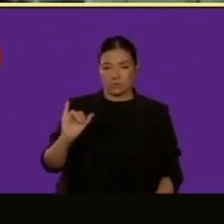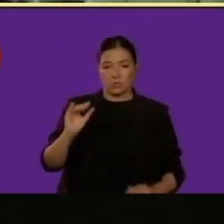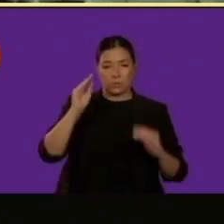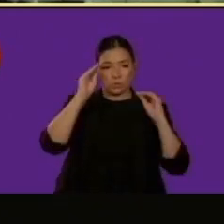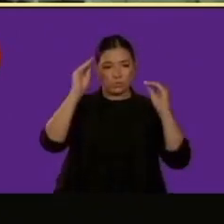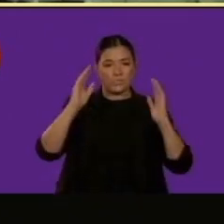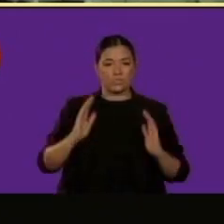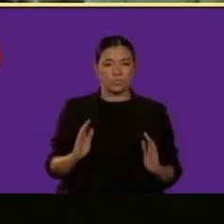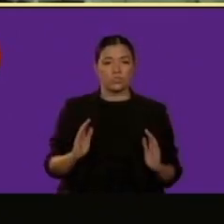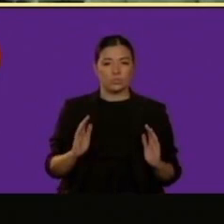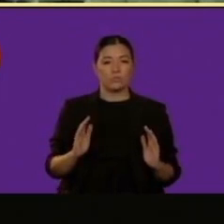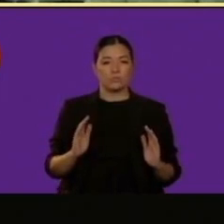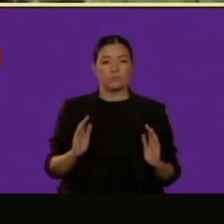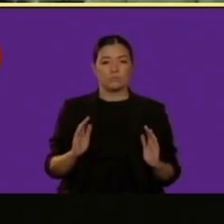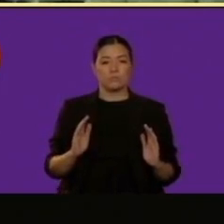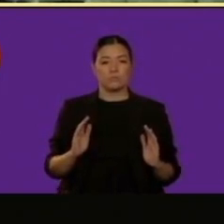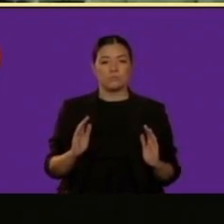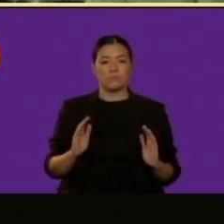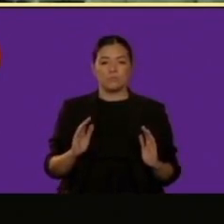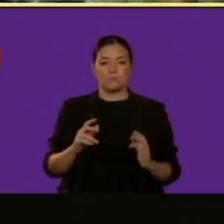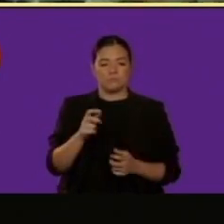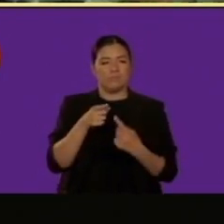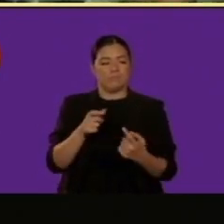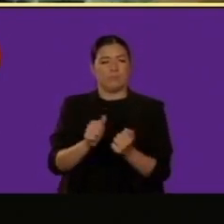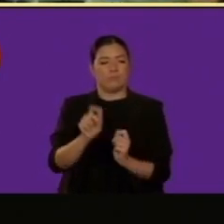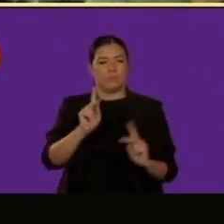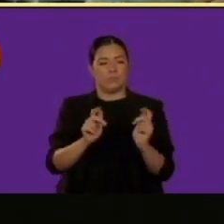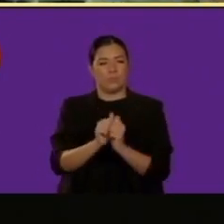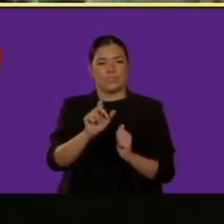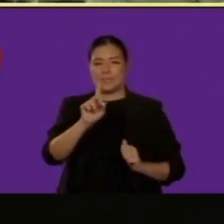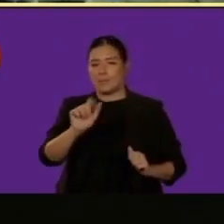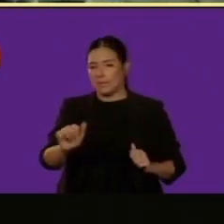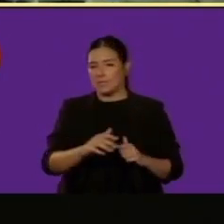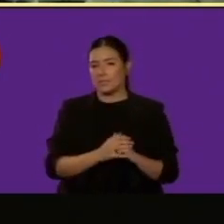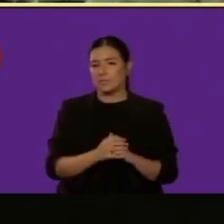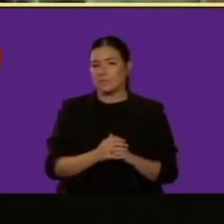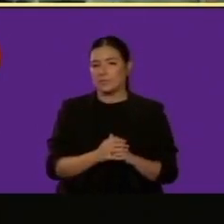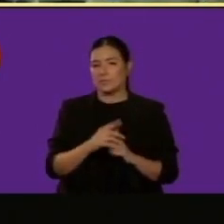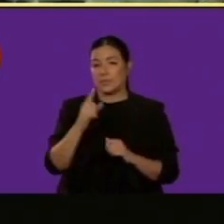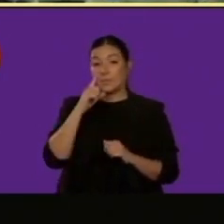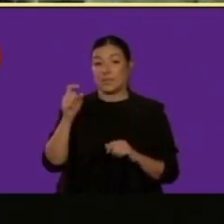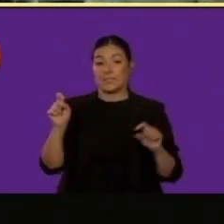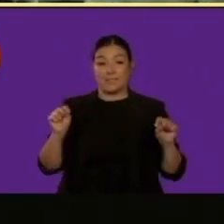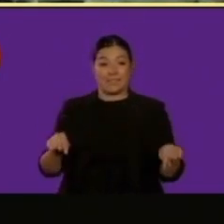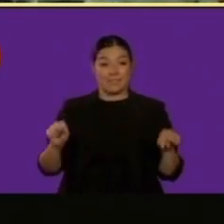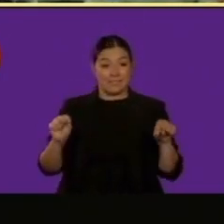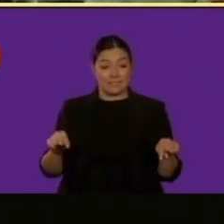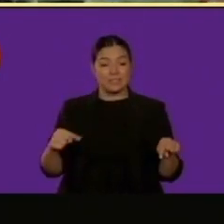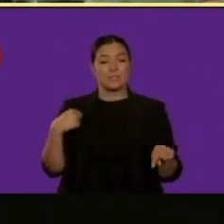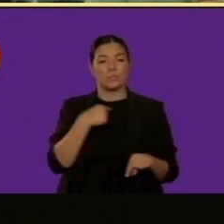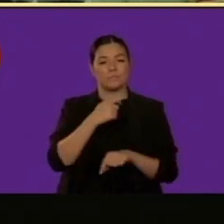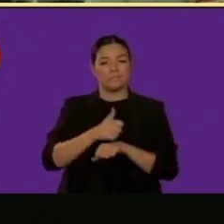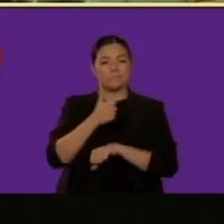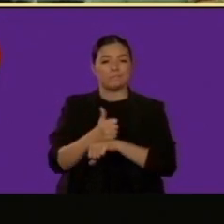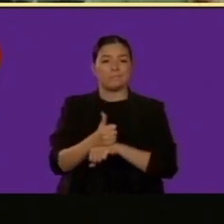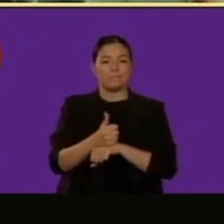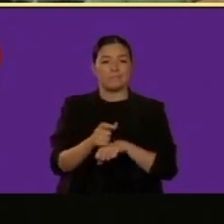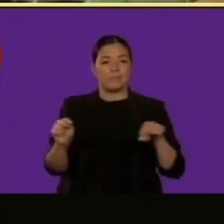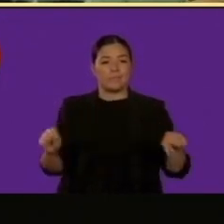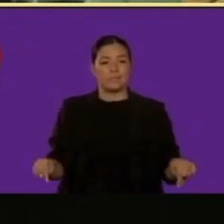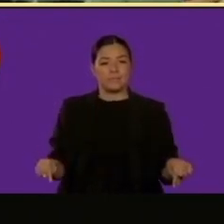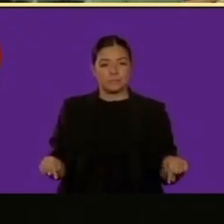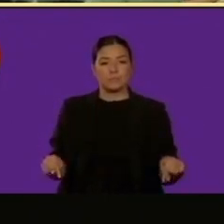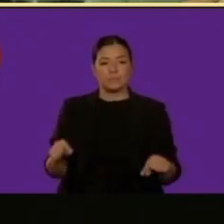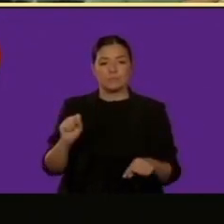more immersive, but also to use it tocando tangible, con el cuerpo touching with y también your hands and body, and de also forma to inmersiva, program